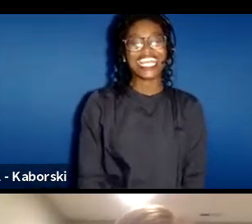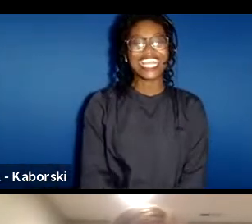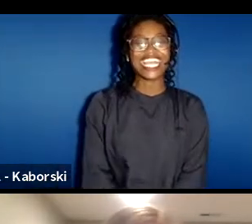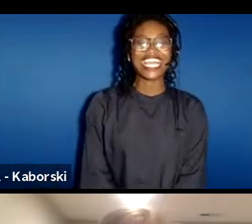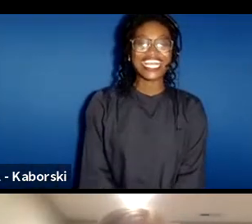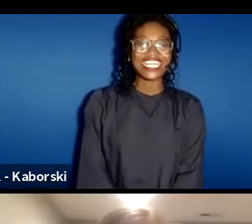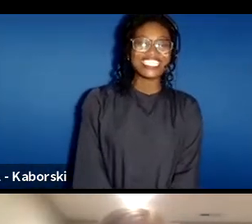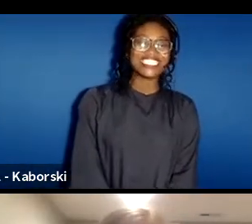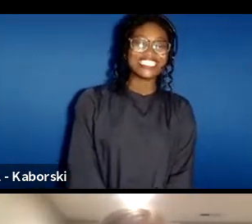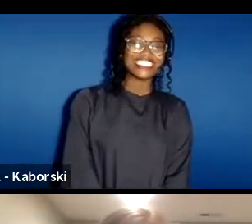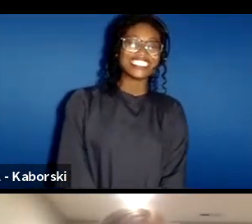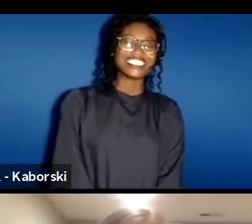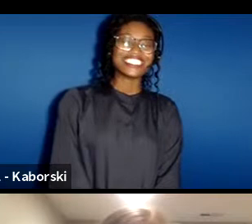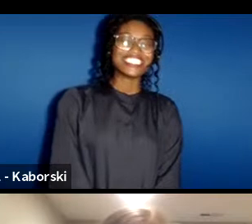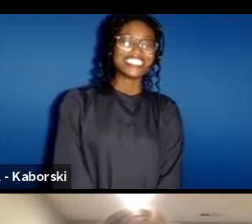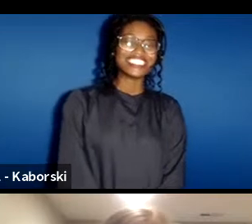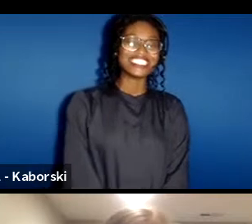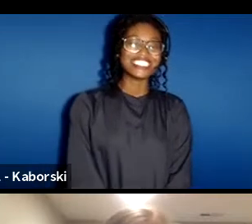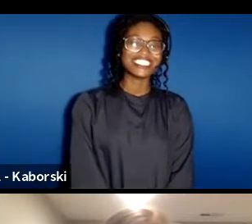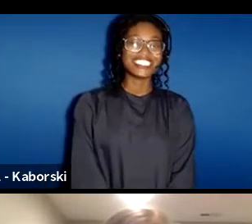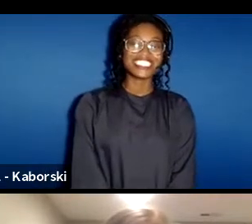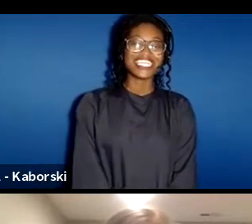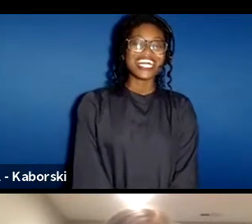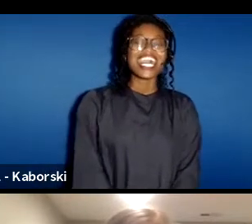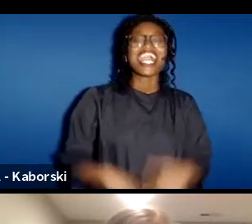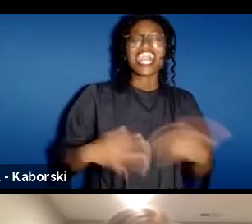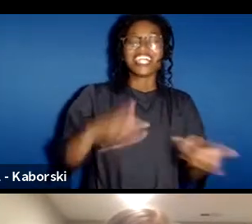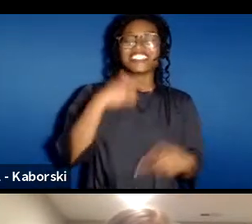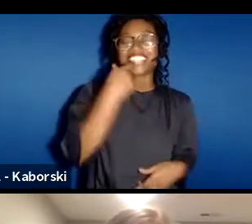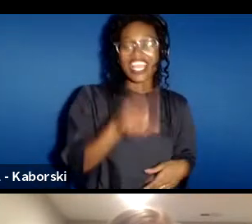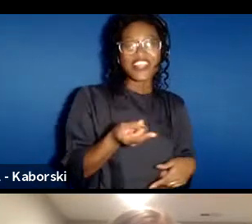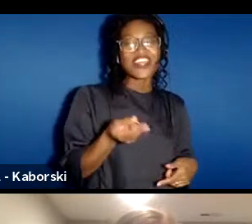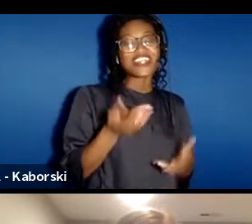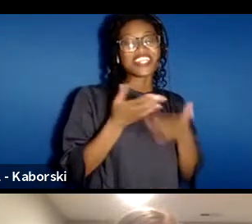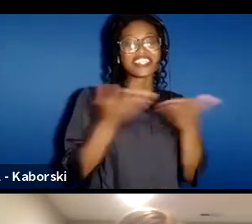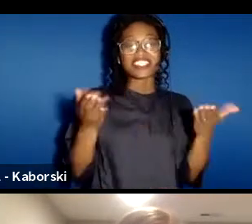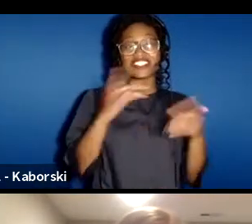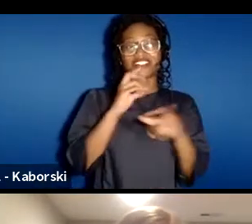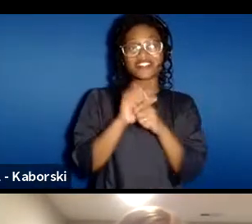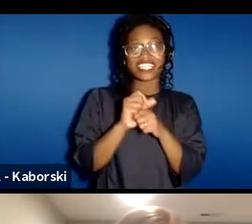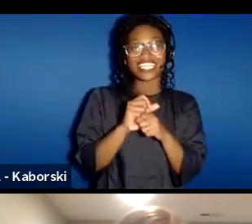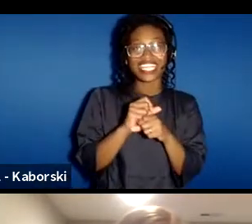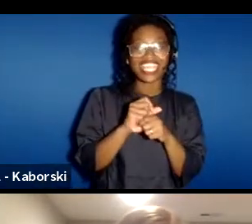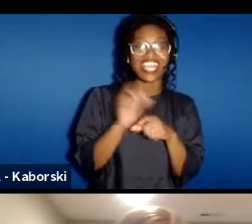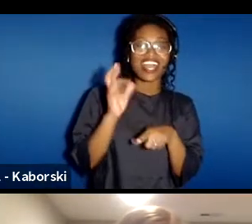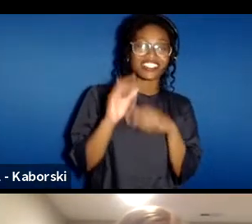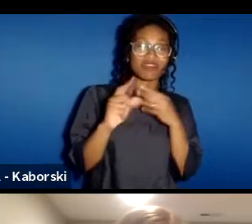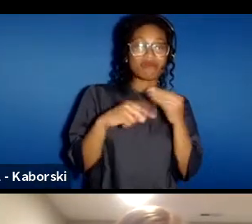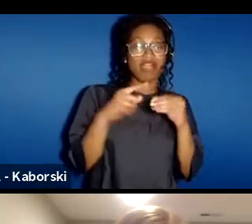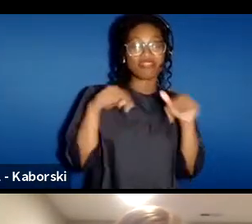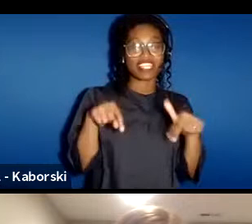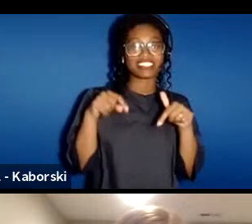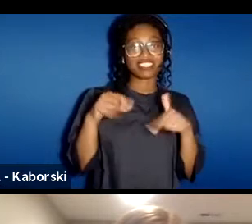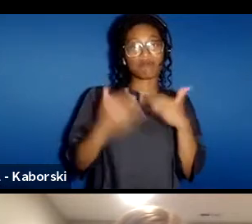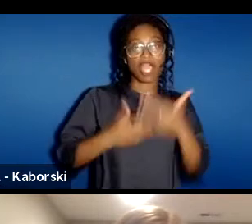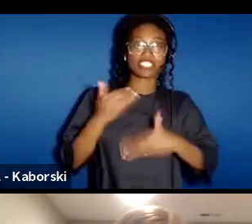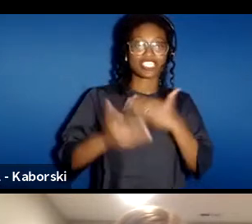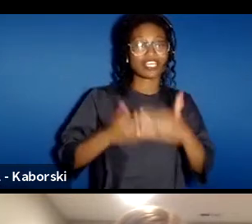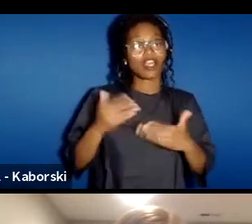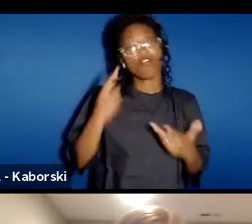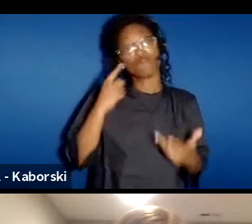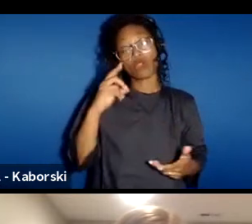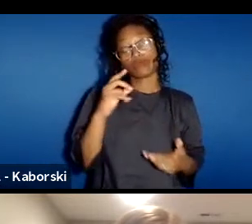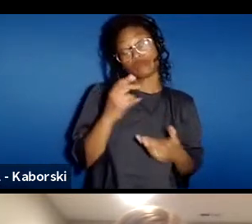Yeah, I'll tell you the thing that's really amazing. I'll say this about this process, at least at Rabbit